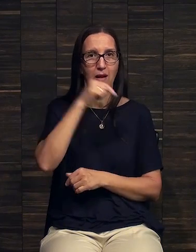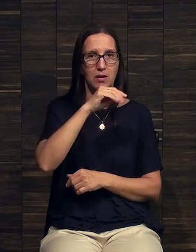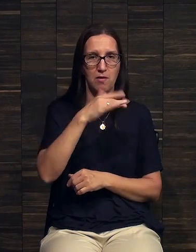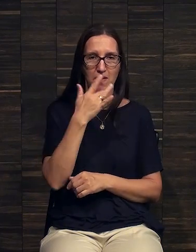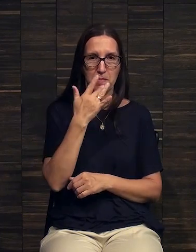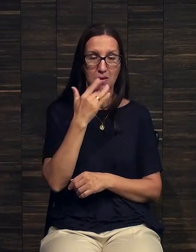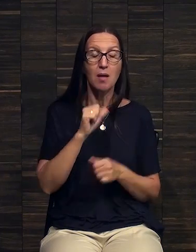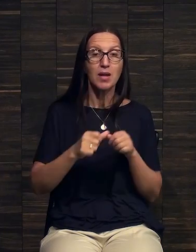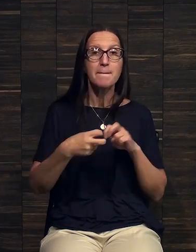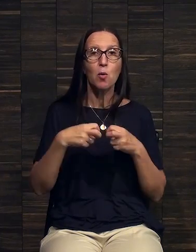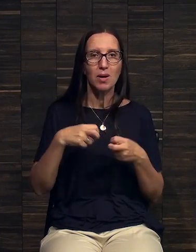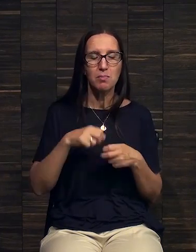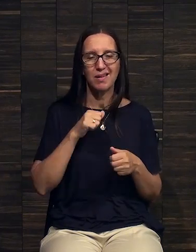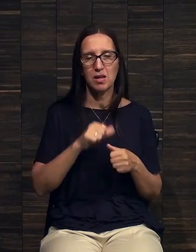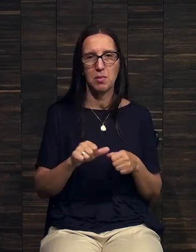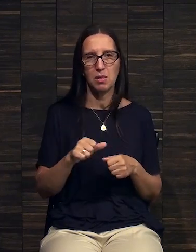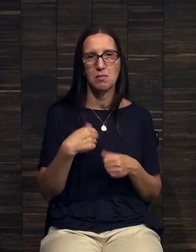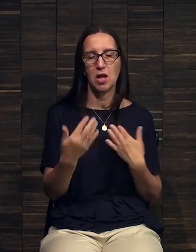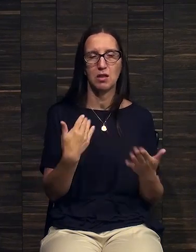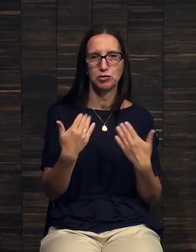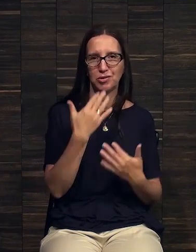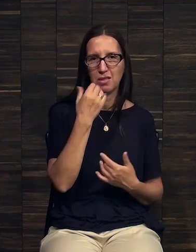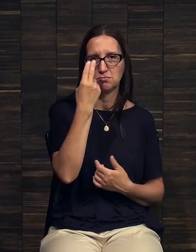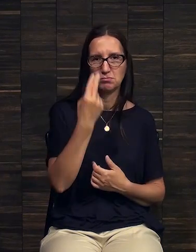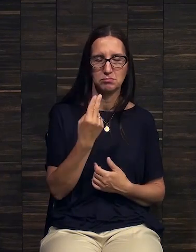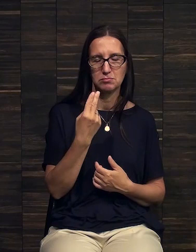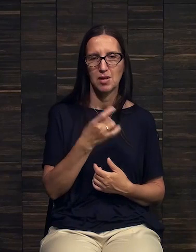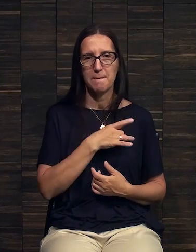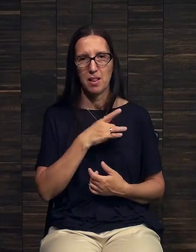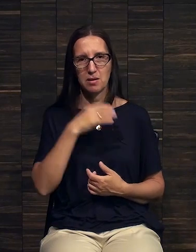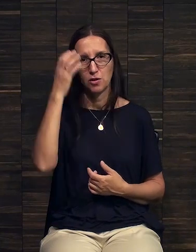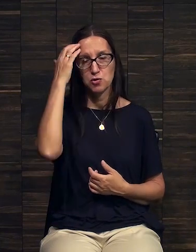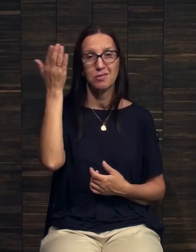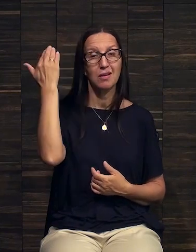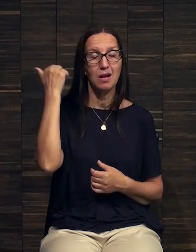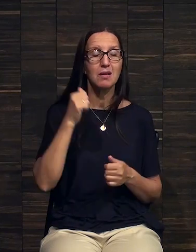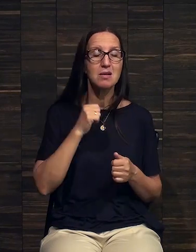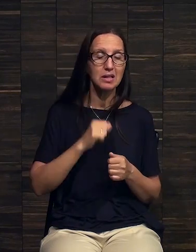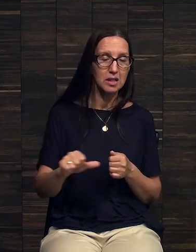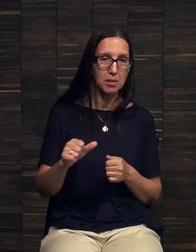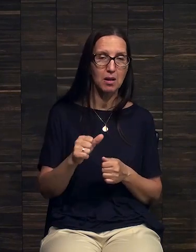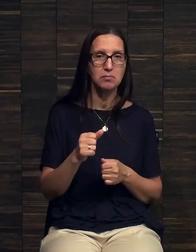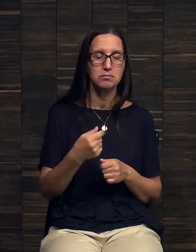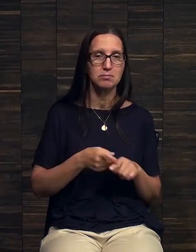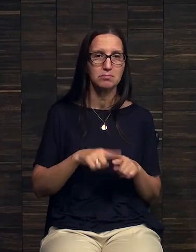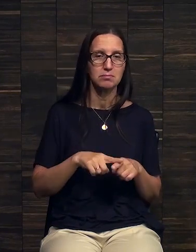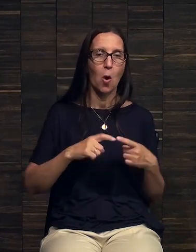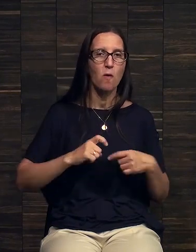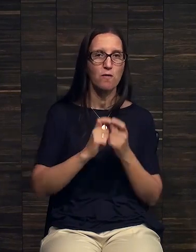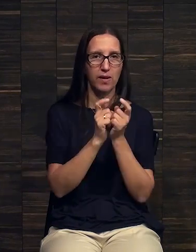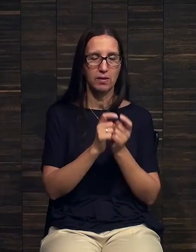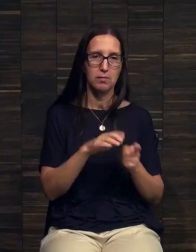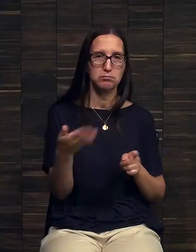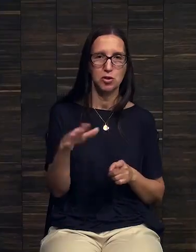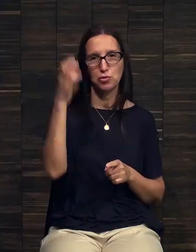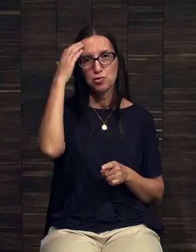are faulty in all American problems, like a race antagonism, race conflict that really